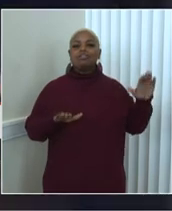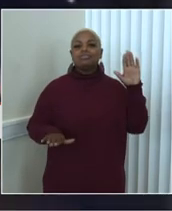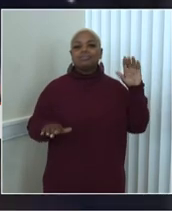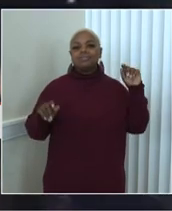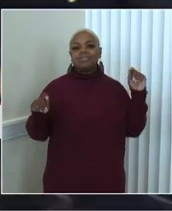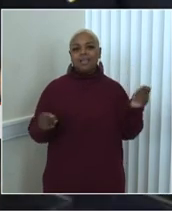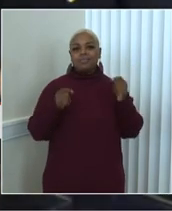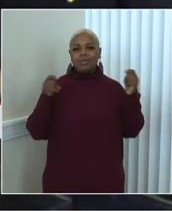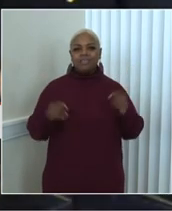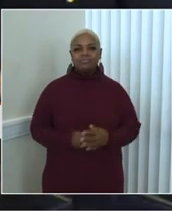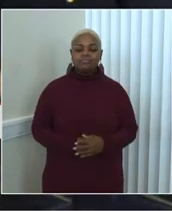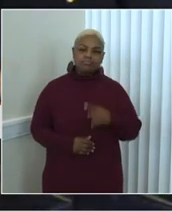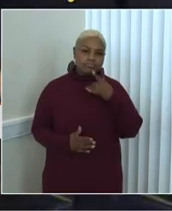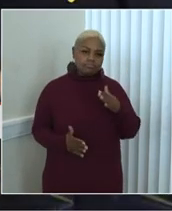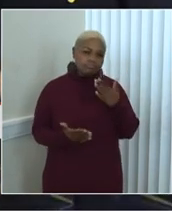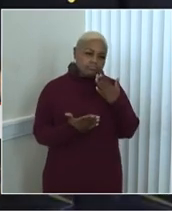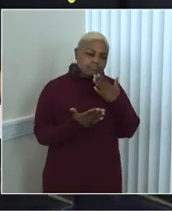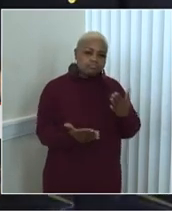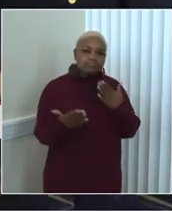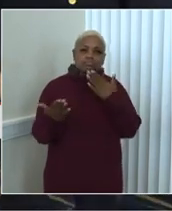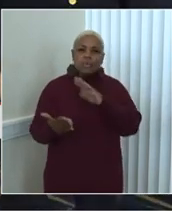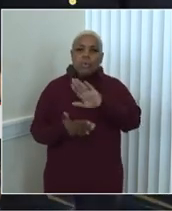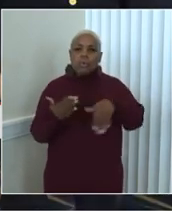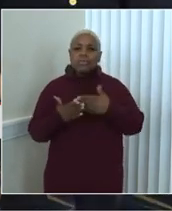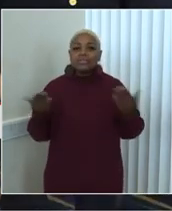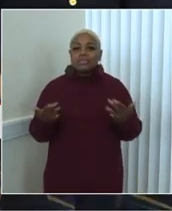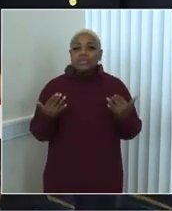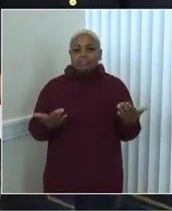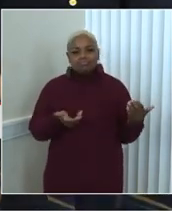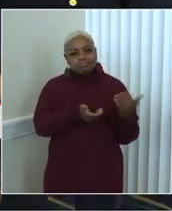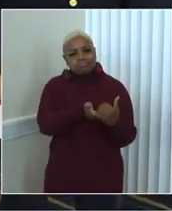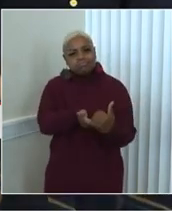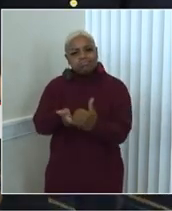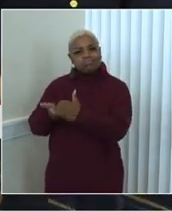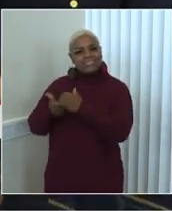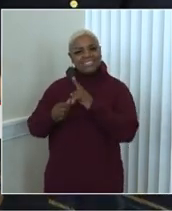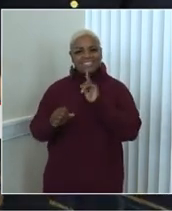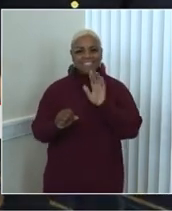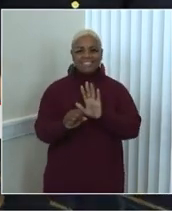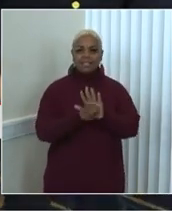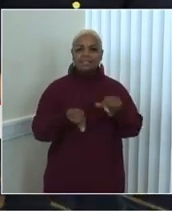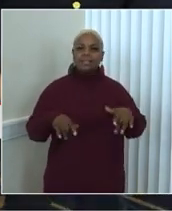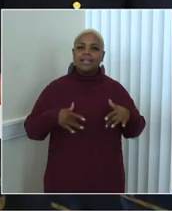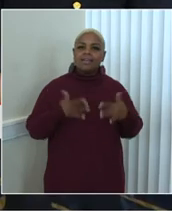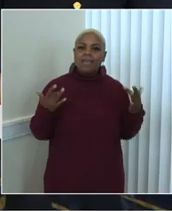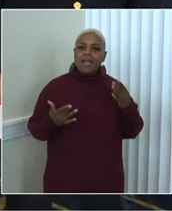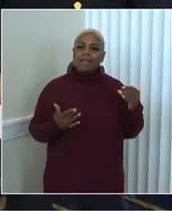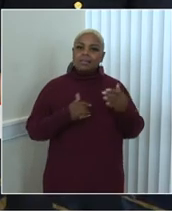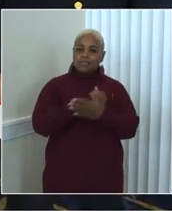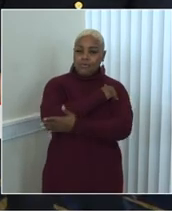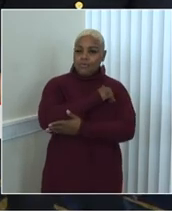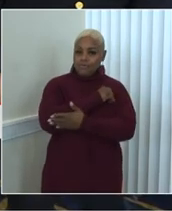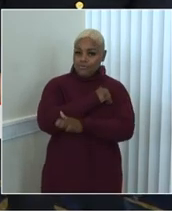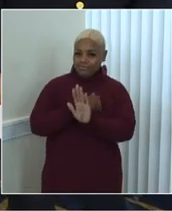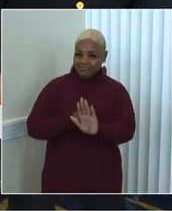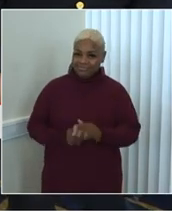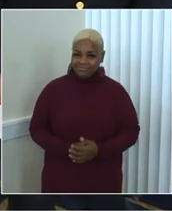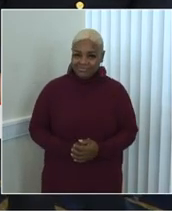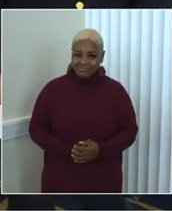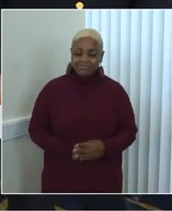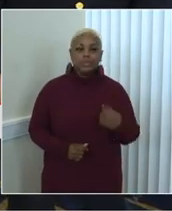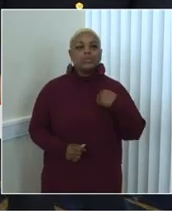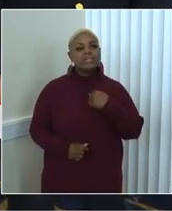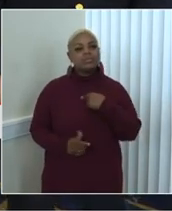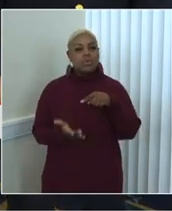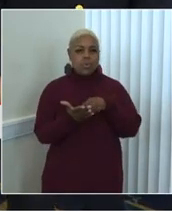for their dedication to this event and their commitment to our great nation. We owe all of our partners a debt of gratitude that can never be